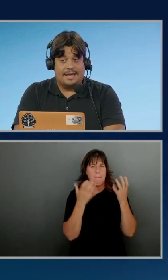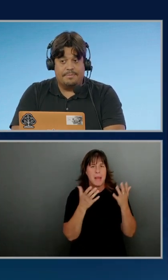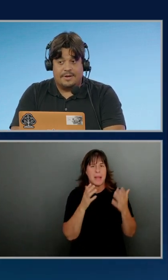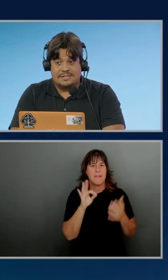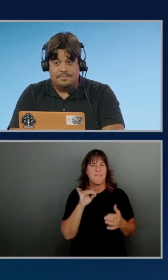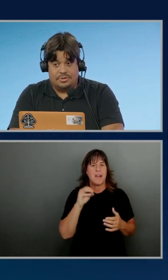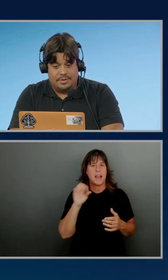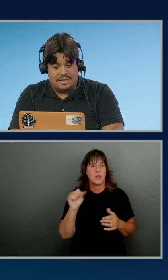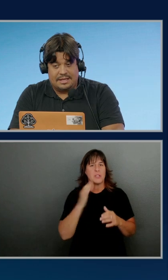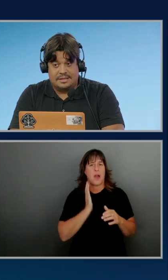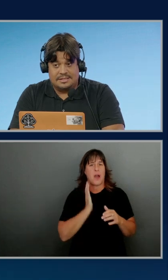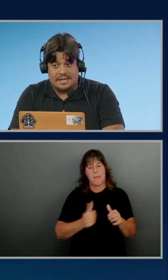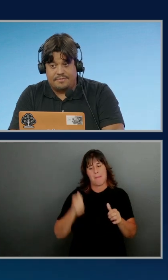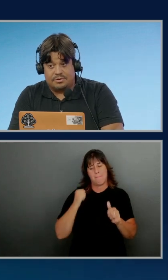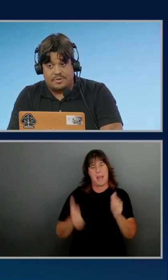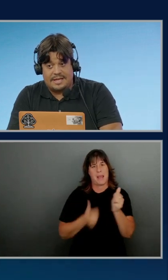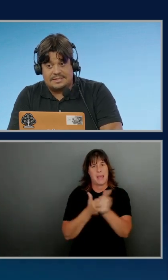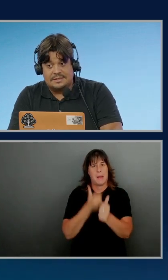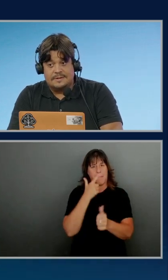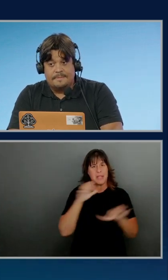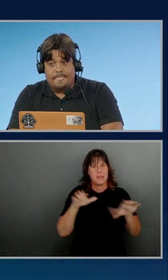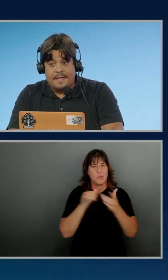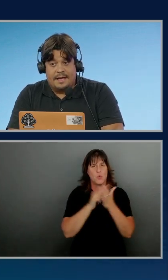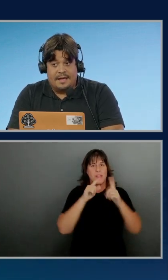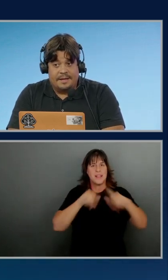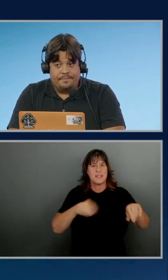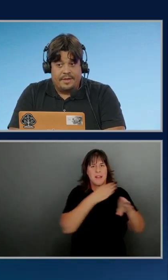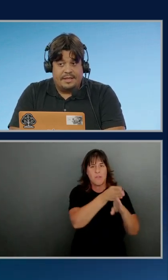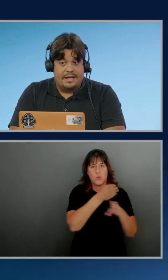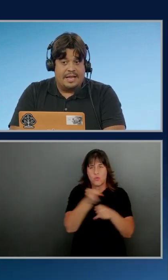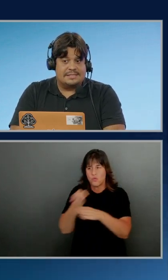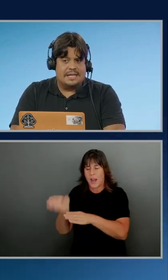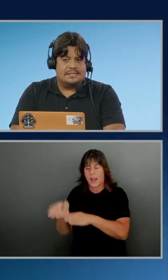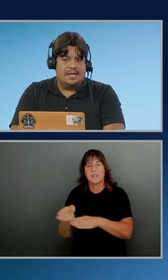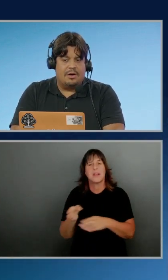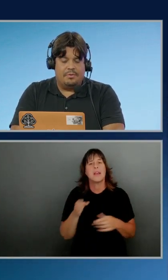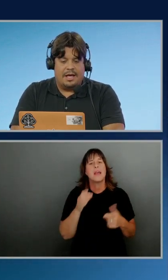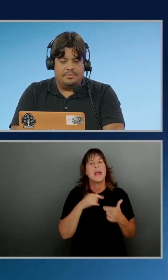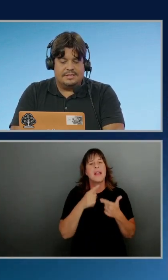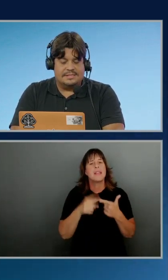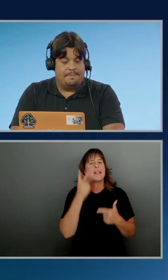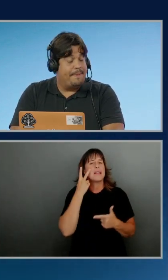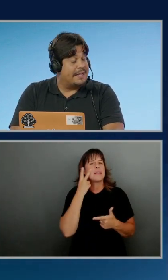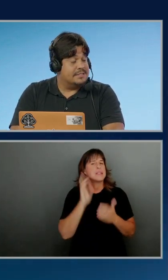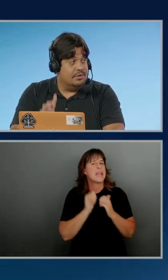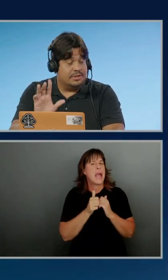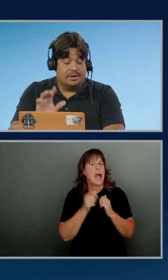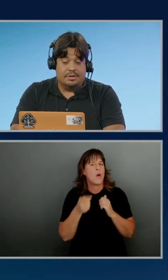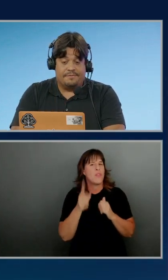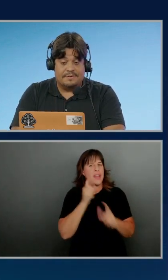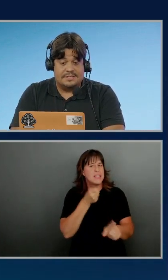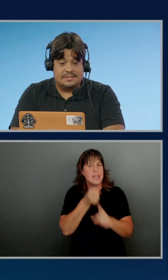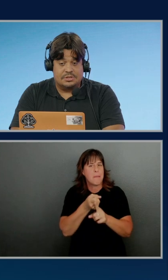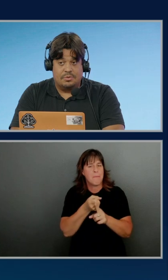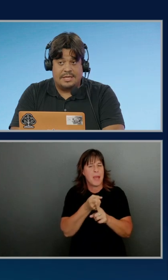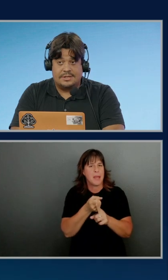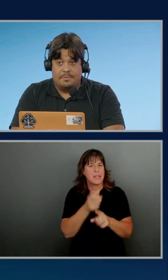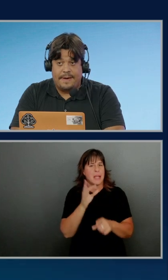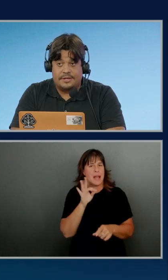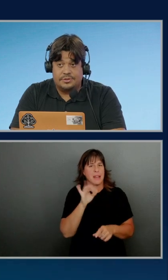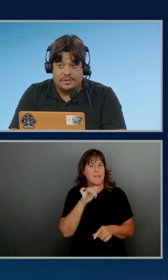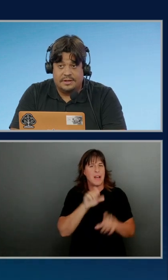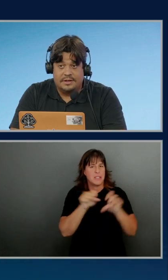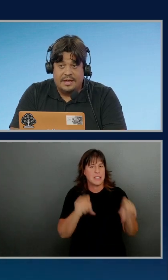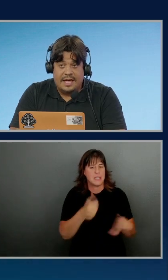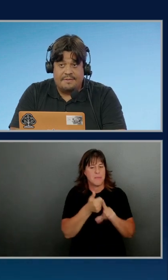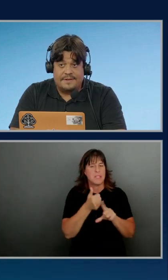my backend because I'm doing that in several threads. Let's see how this is impacting on the file system. So let's go